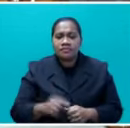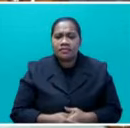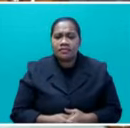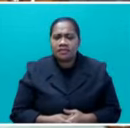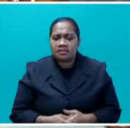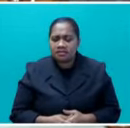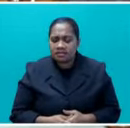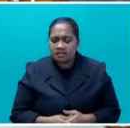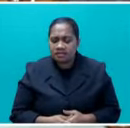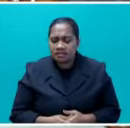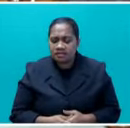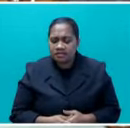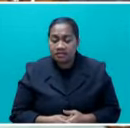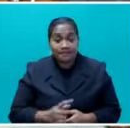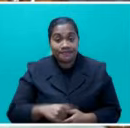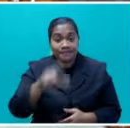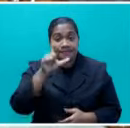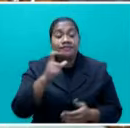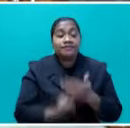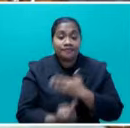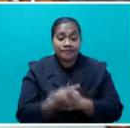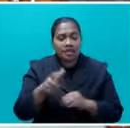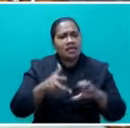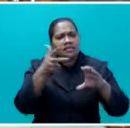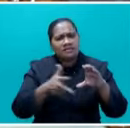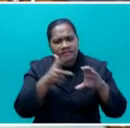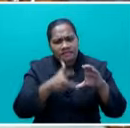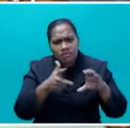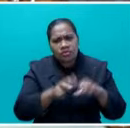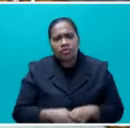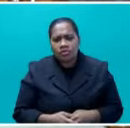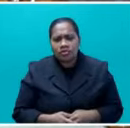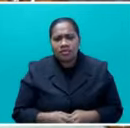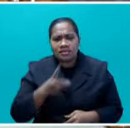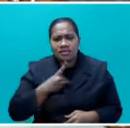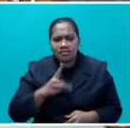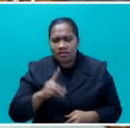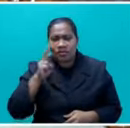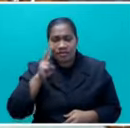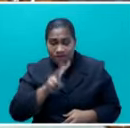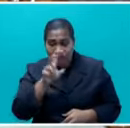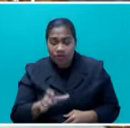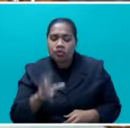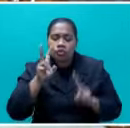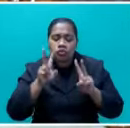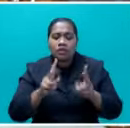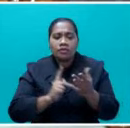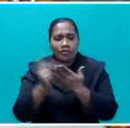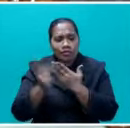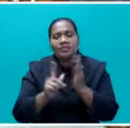quality issues. C, convenience in that video on demand catch-up service allows viewers to watch programs at a time of their